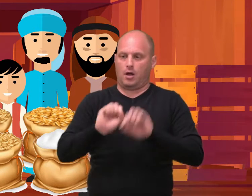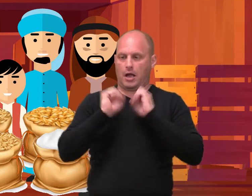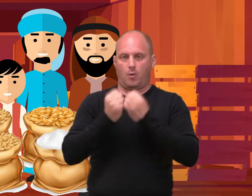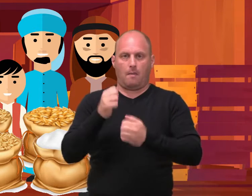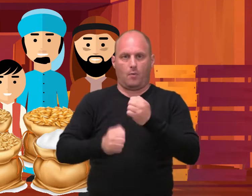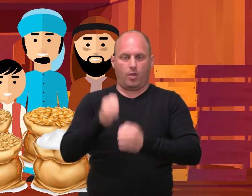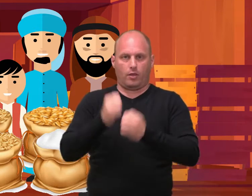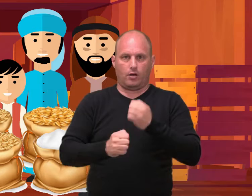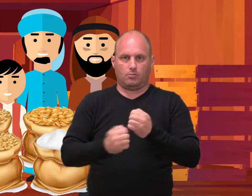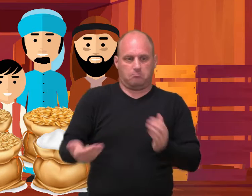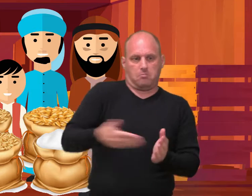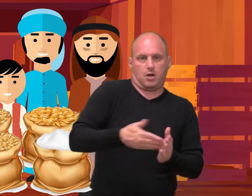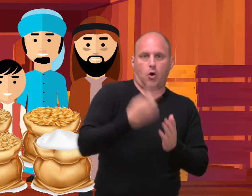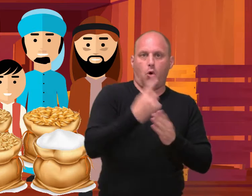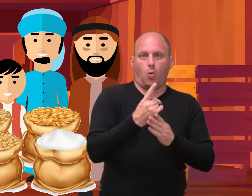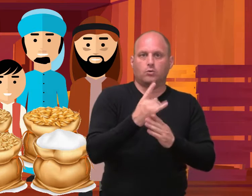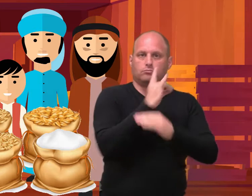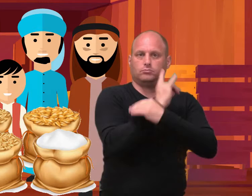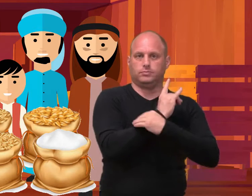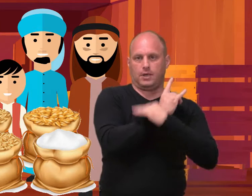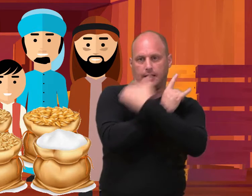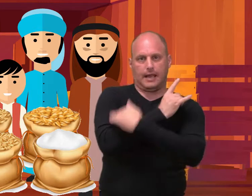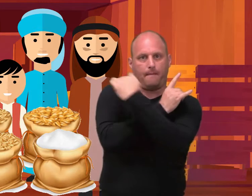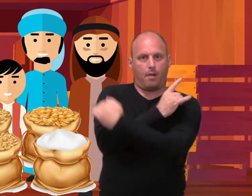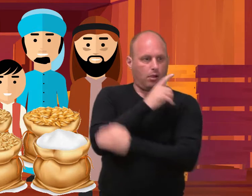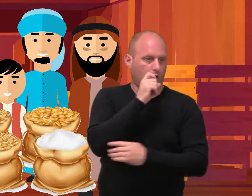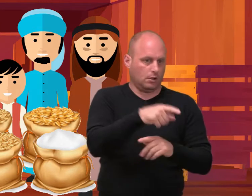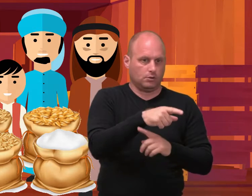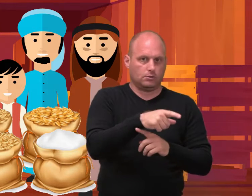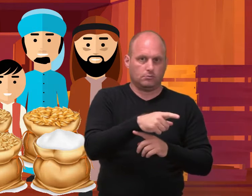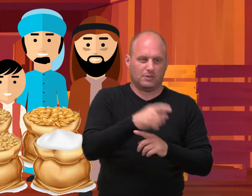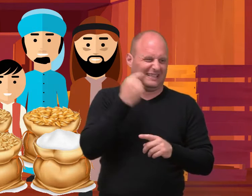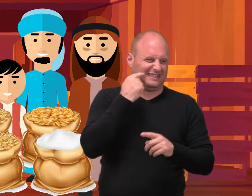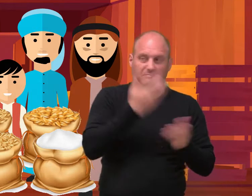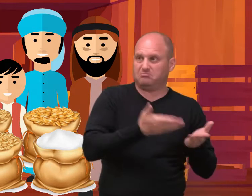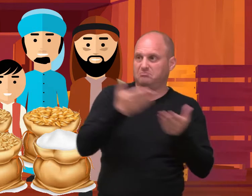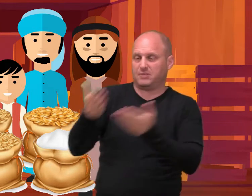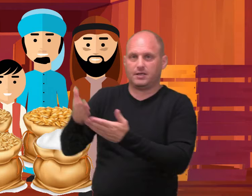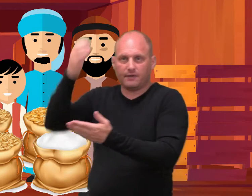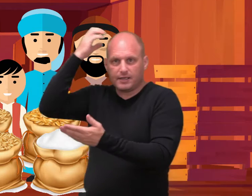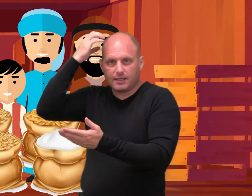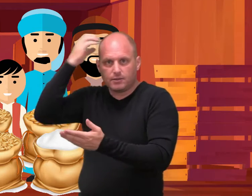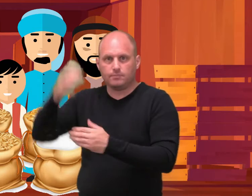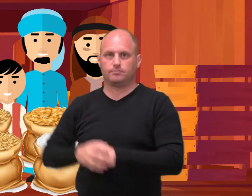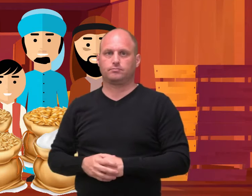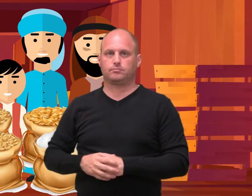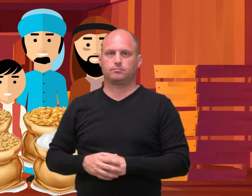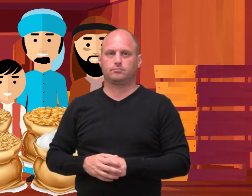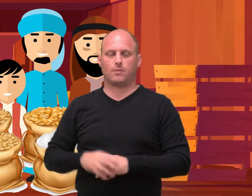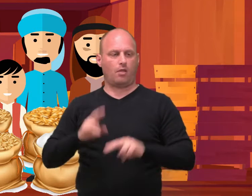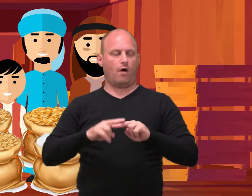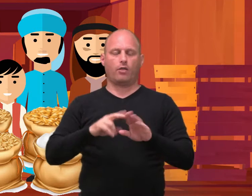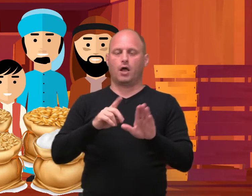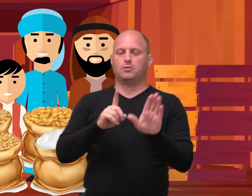load. This quantity is easy for the king to give." He, Yaqub the father, said, "I will not send him with